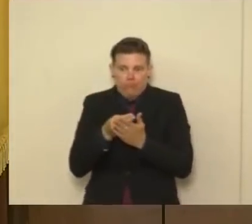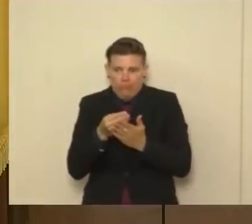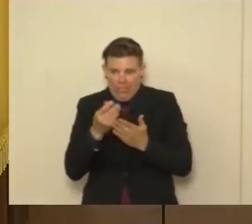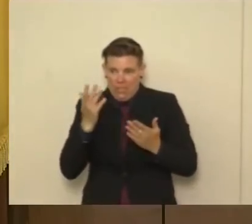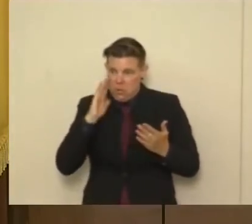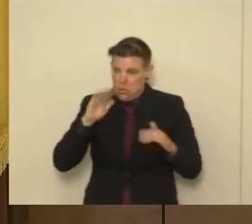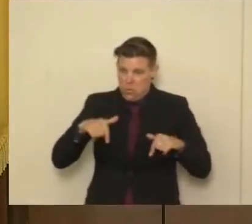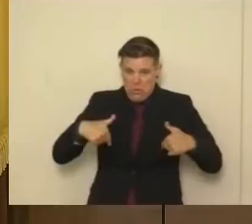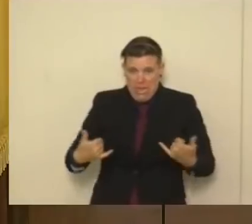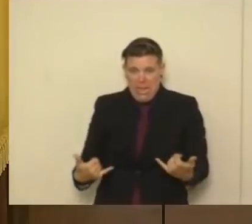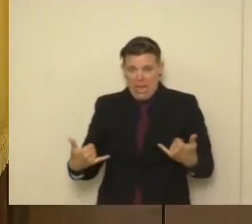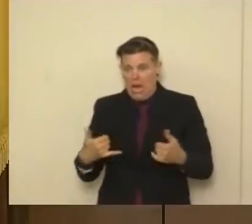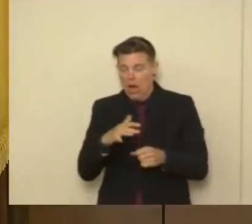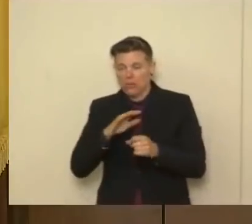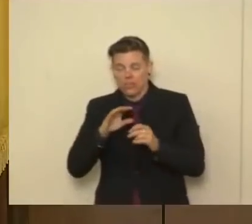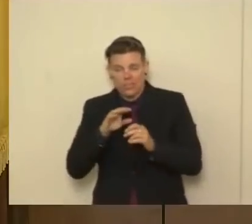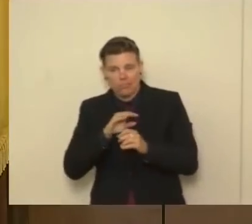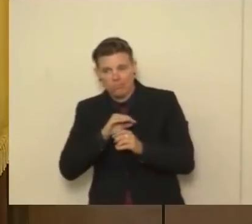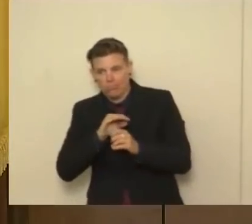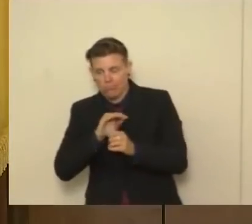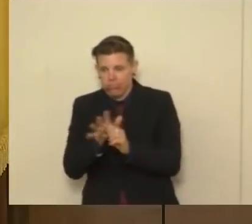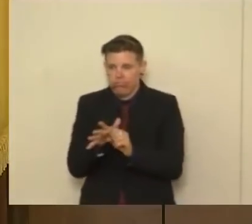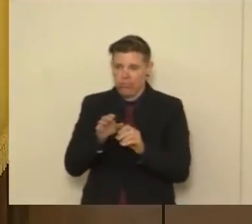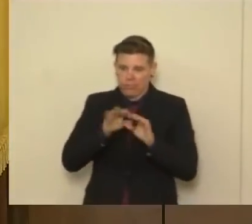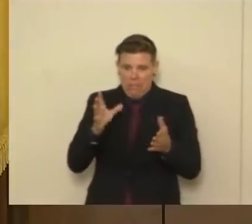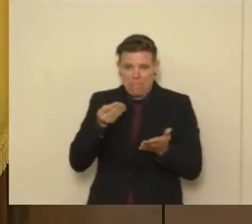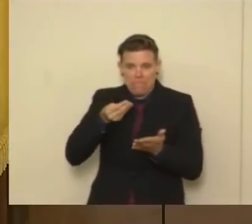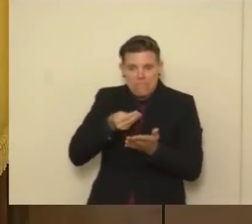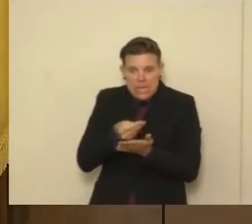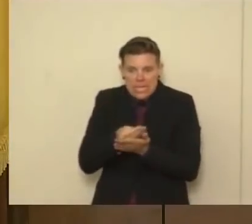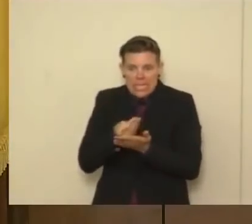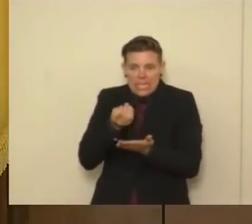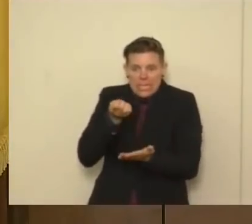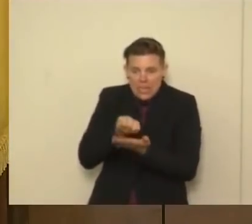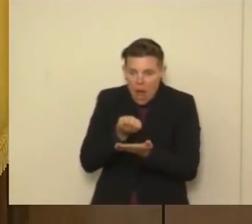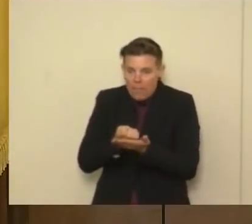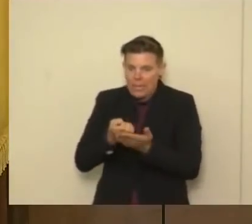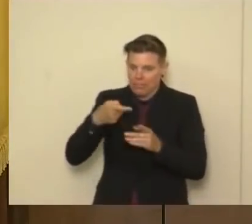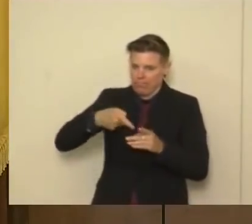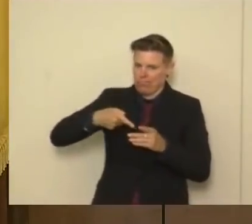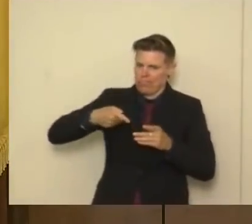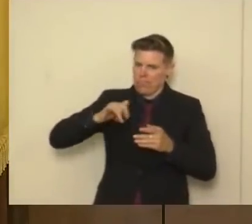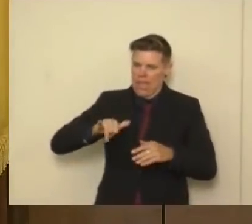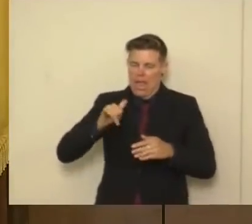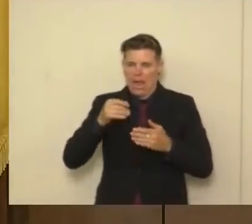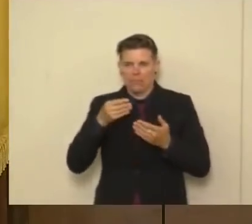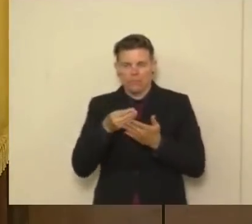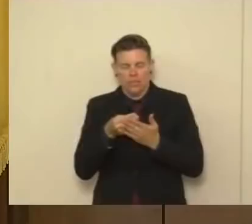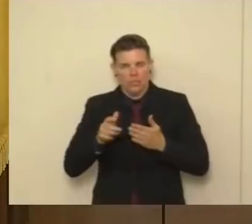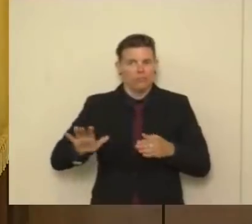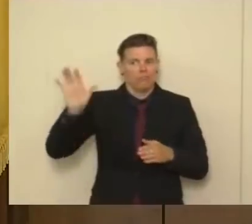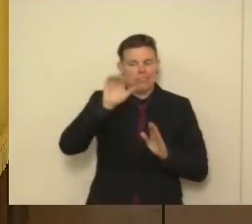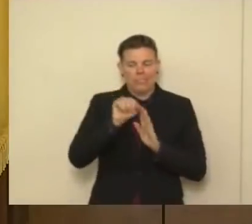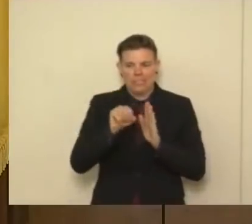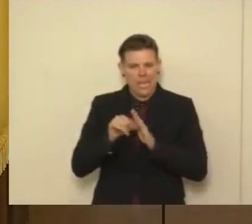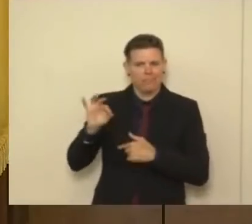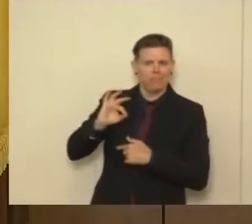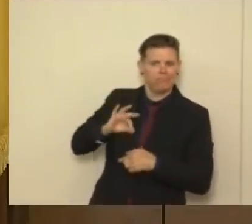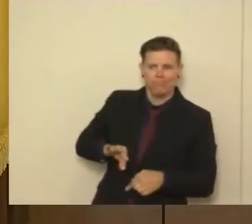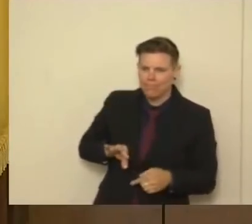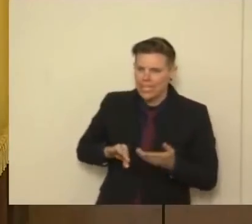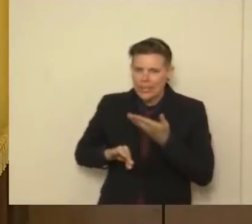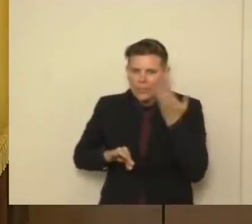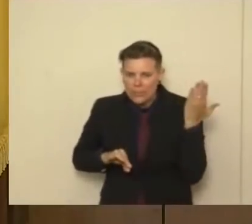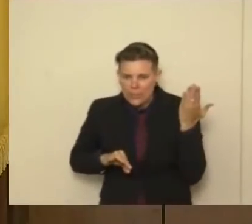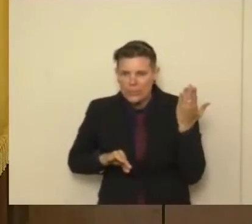incredible economic sector. It's clean and green, and it really promotes